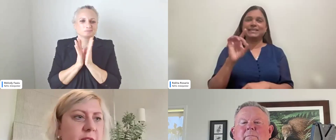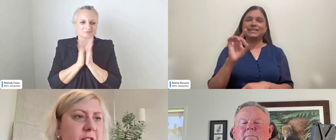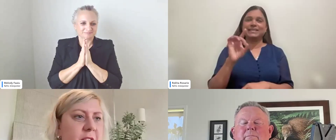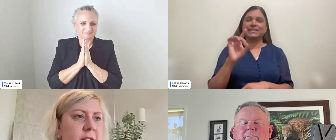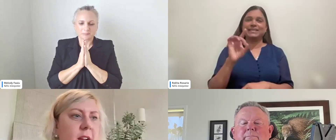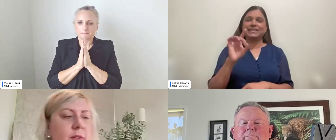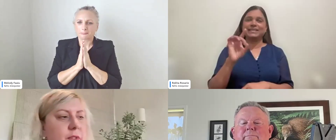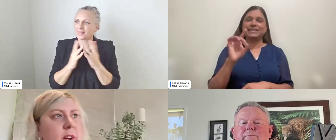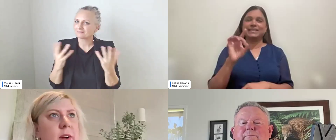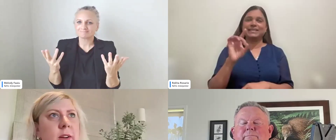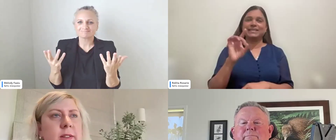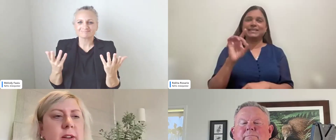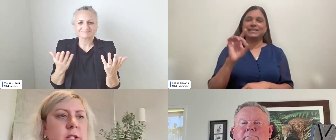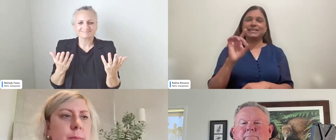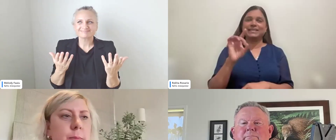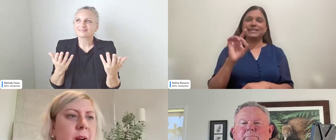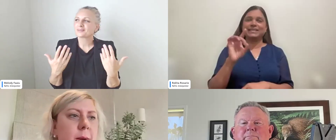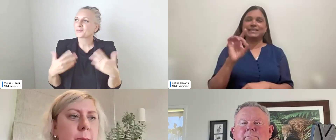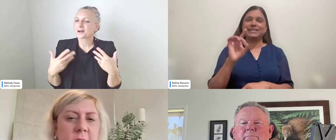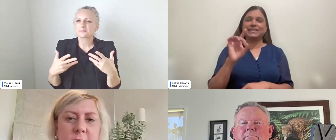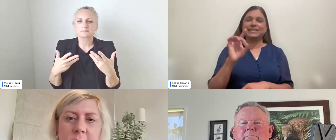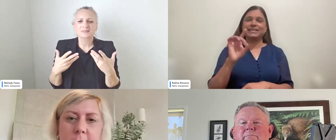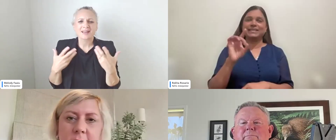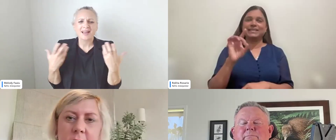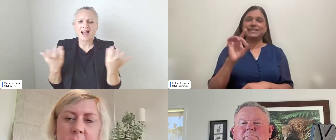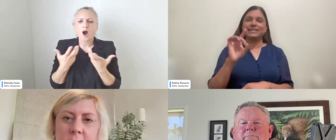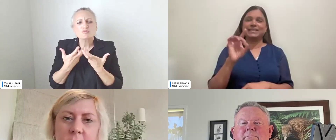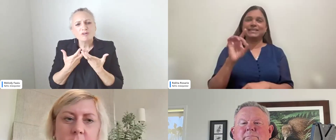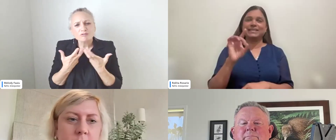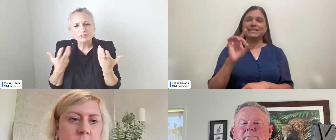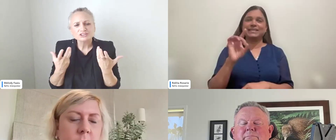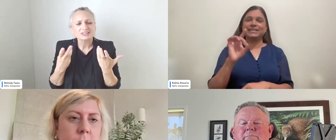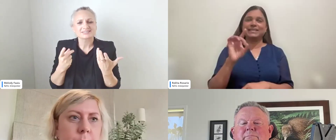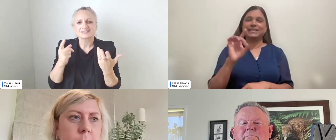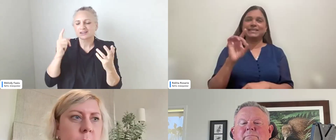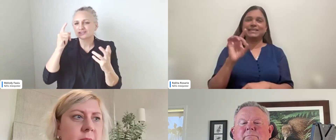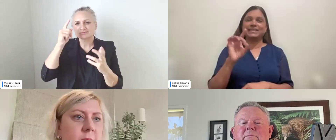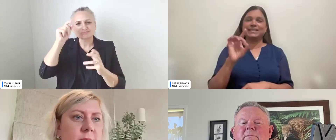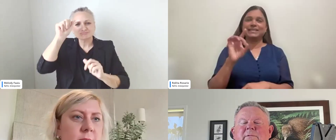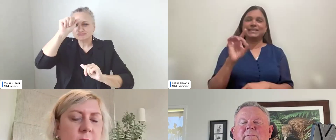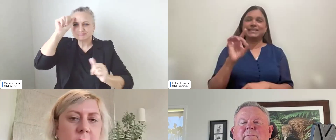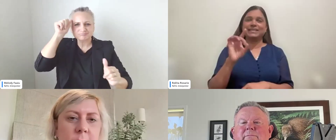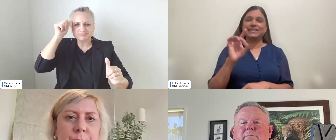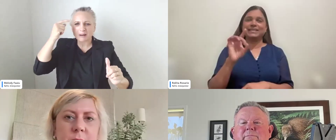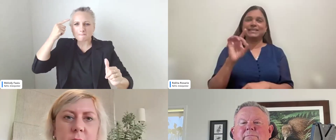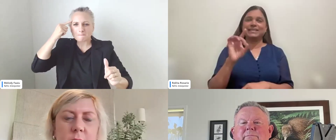How refreshing to have such brilliant minds coming together. The morning